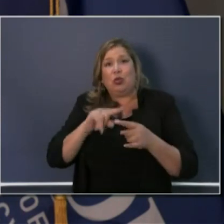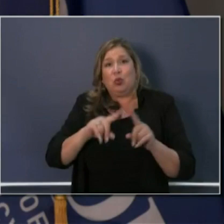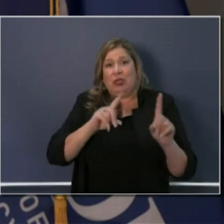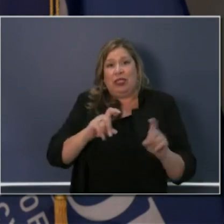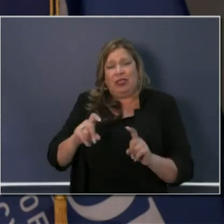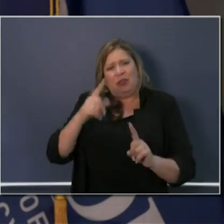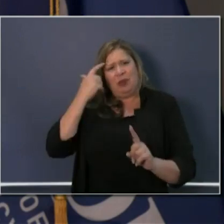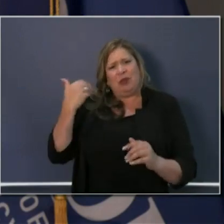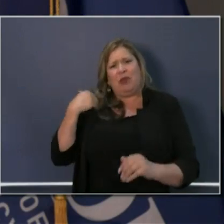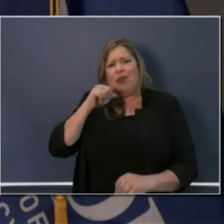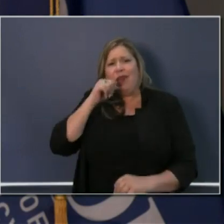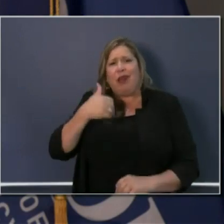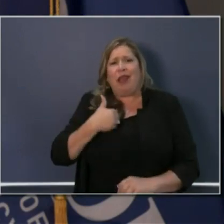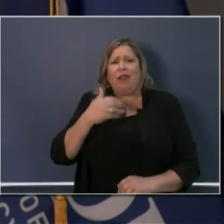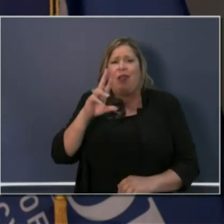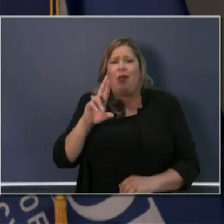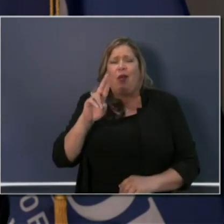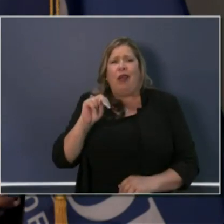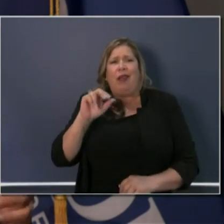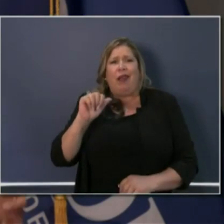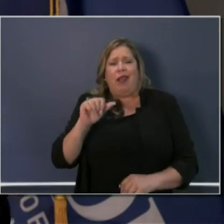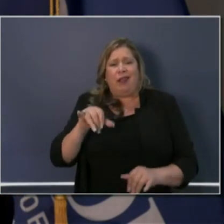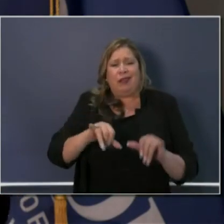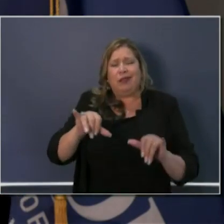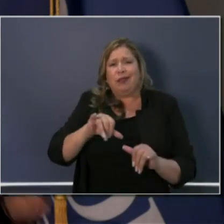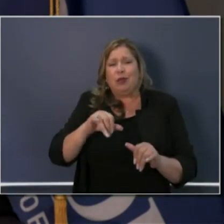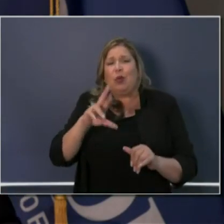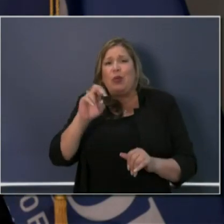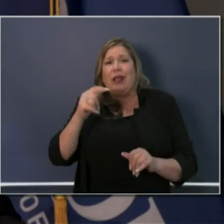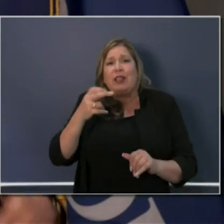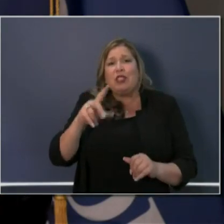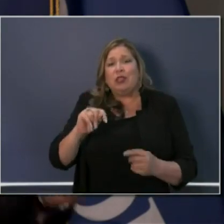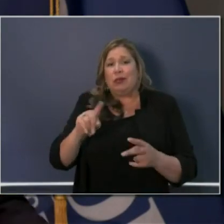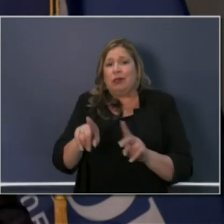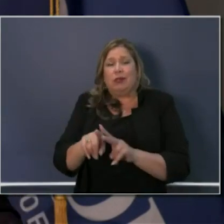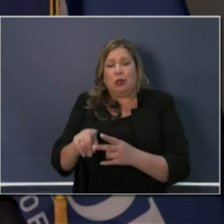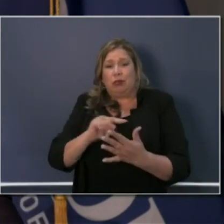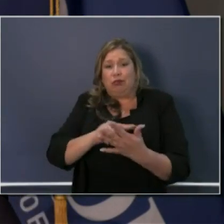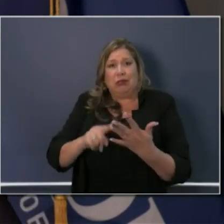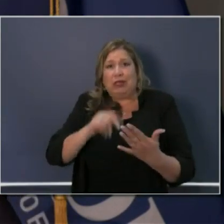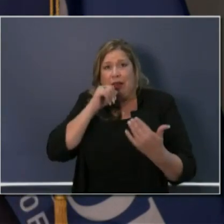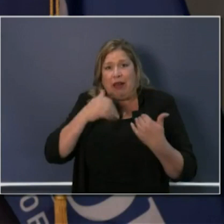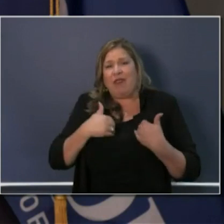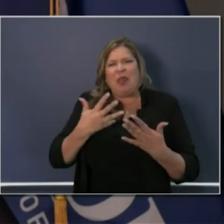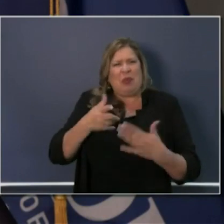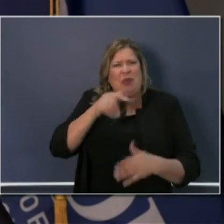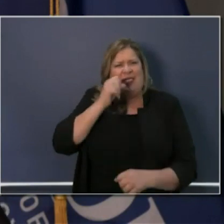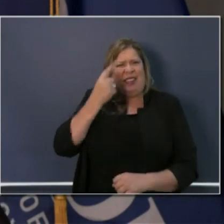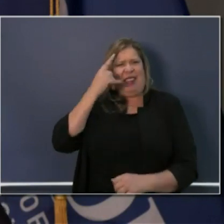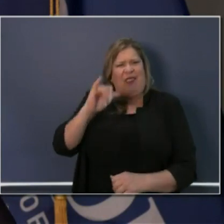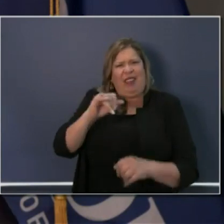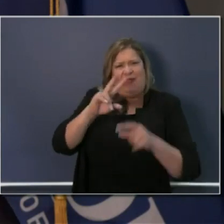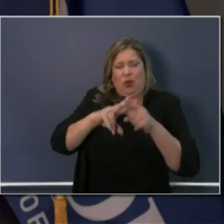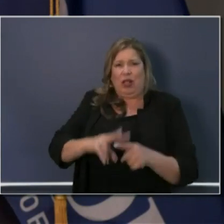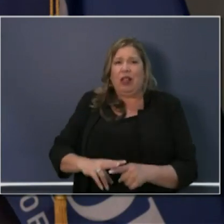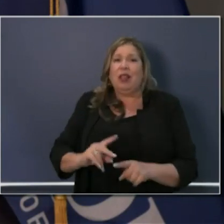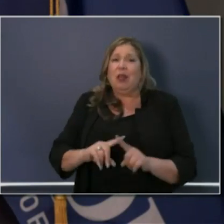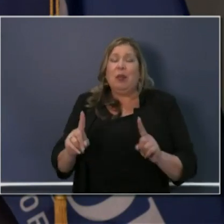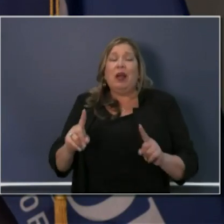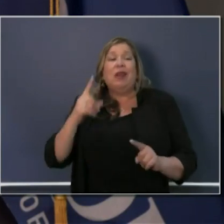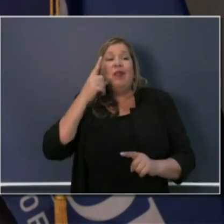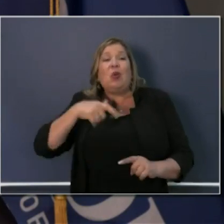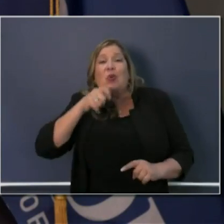part of the original test kits, some of the issues around reagents, words that people may not understand or appreciate, very familiar to our